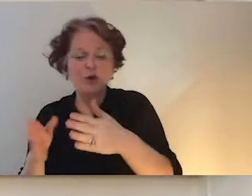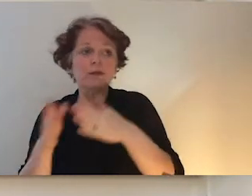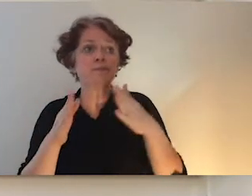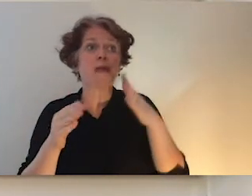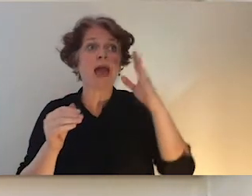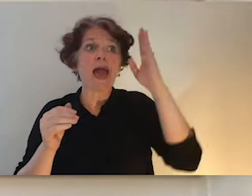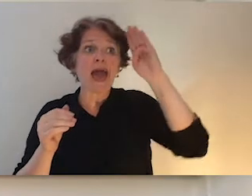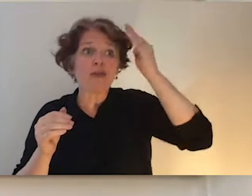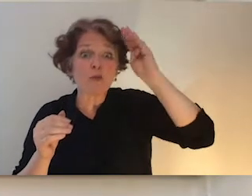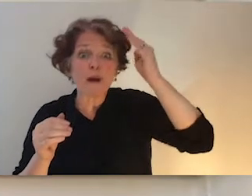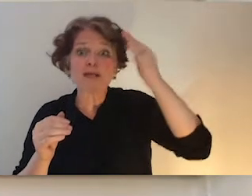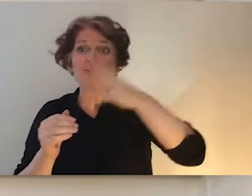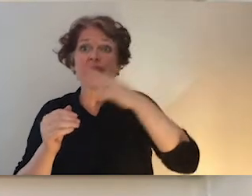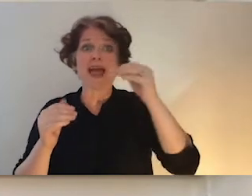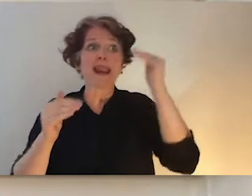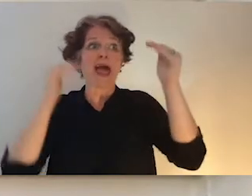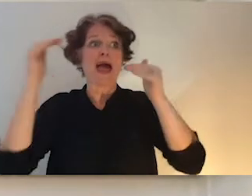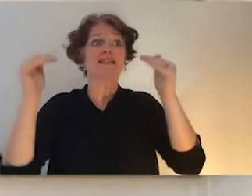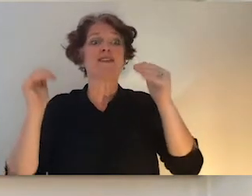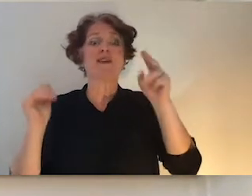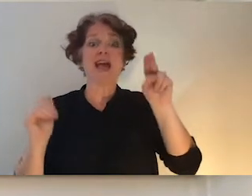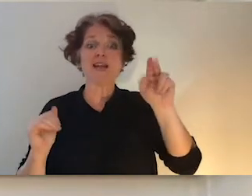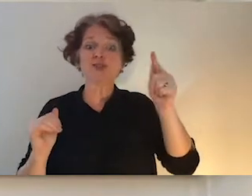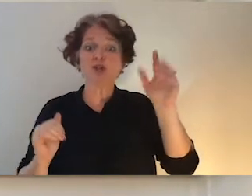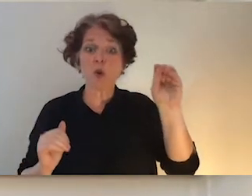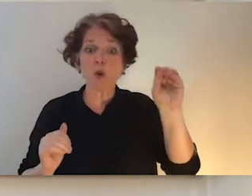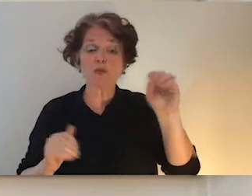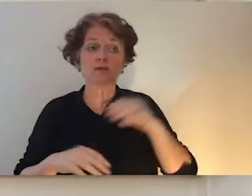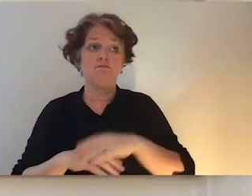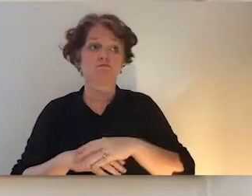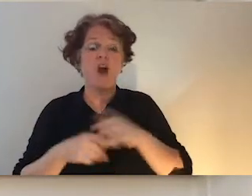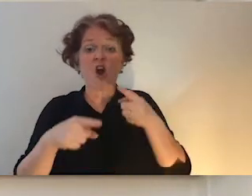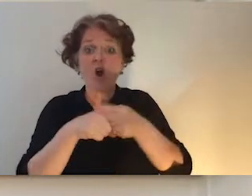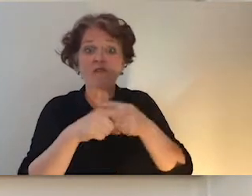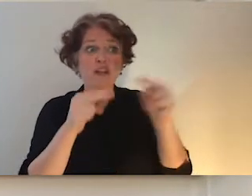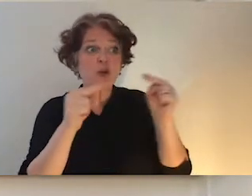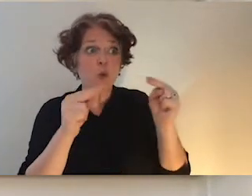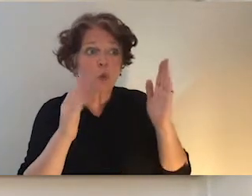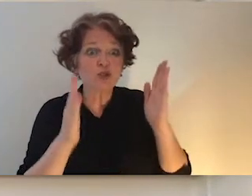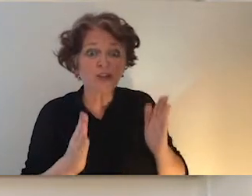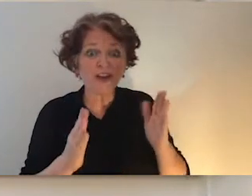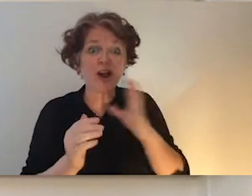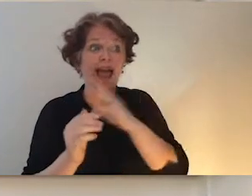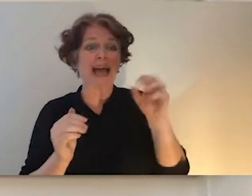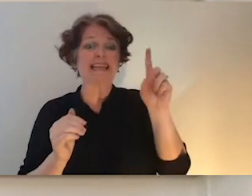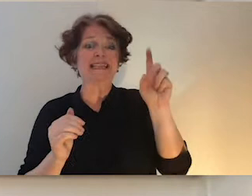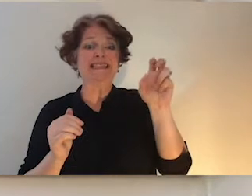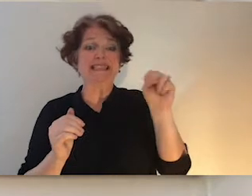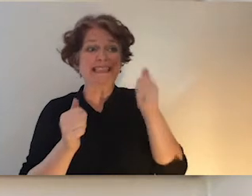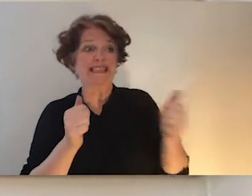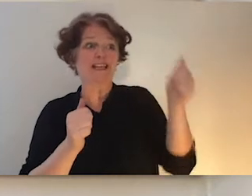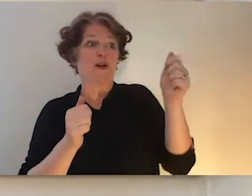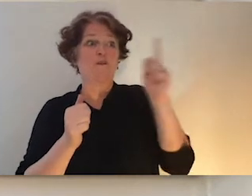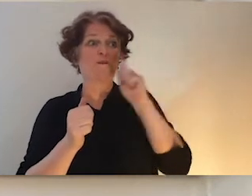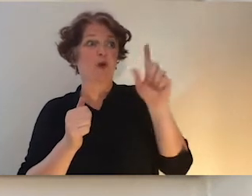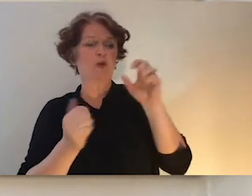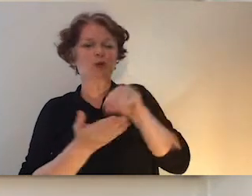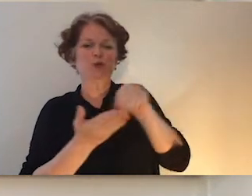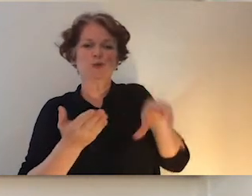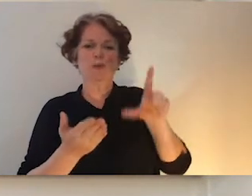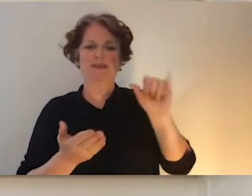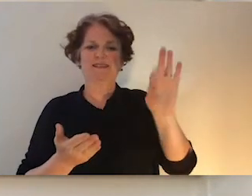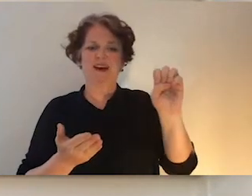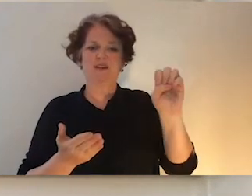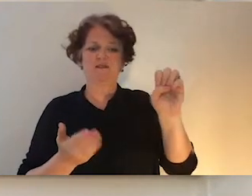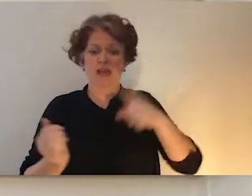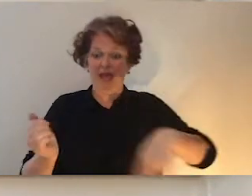of non-governmental organizations, and conflict negotiators and deans of student life. Collectively,